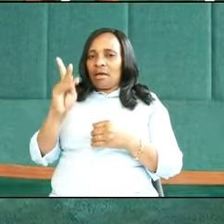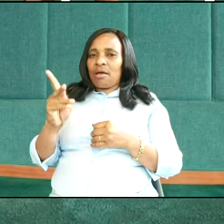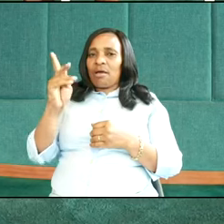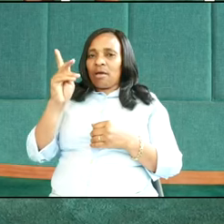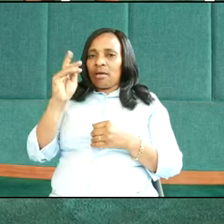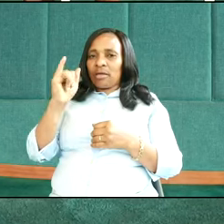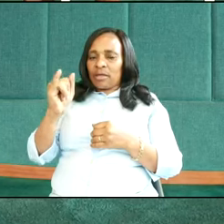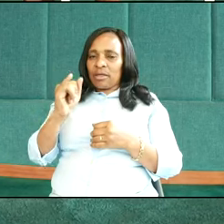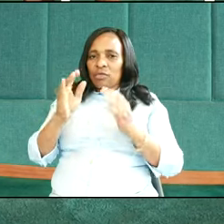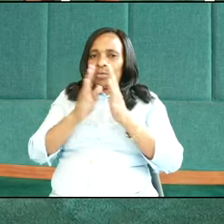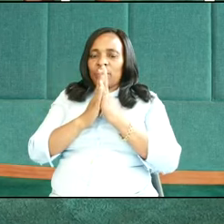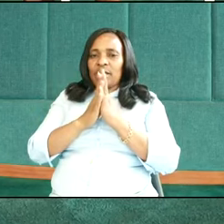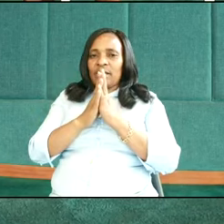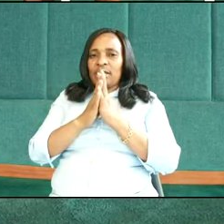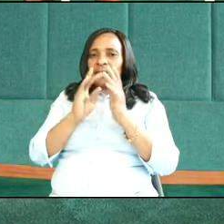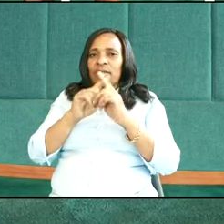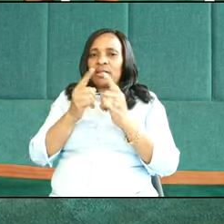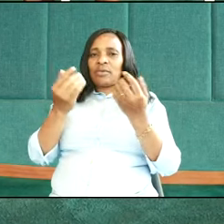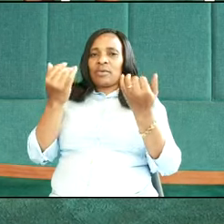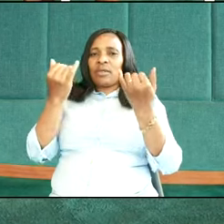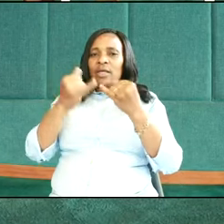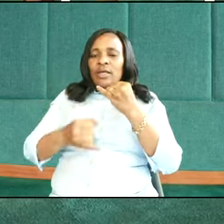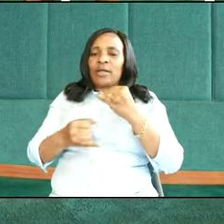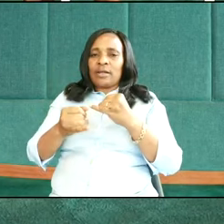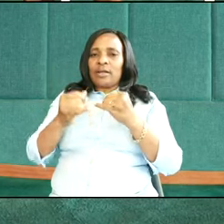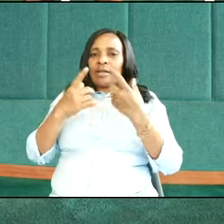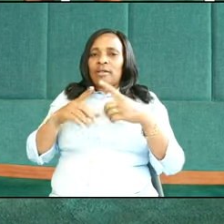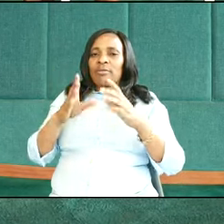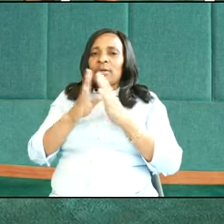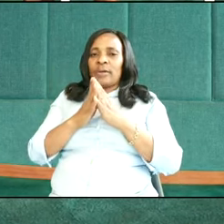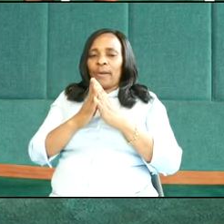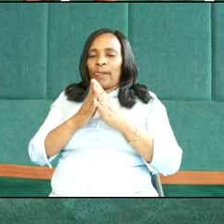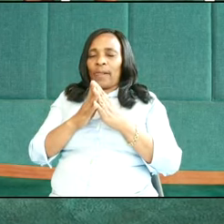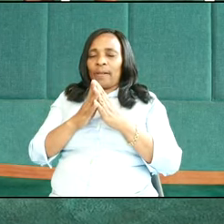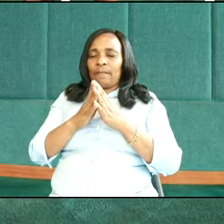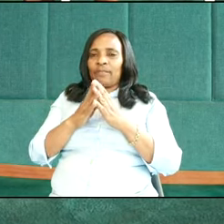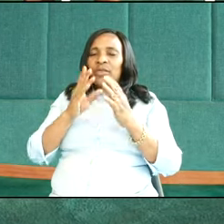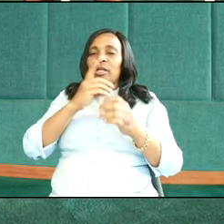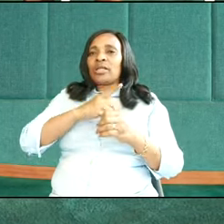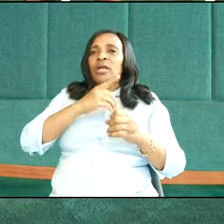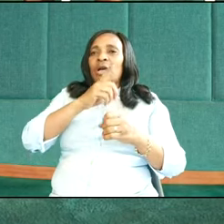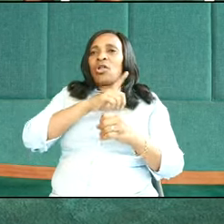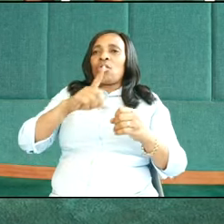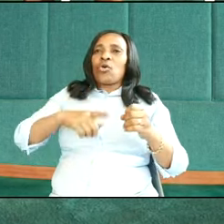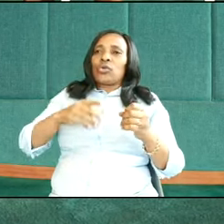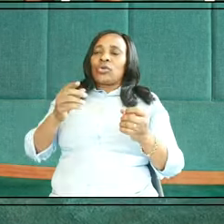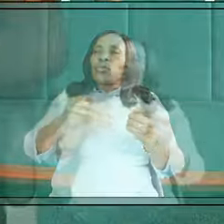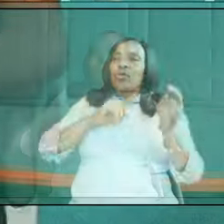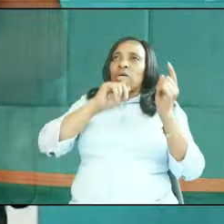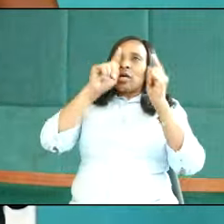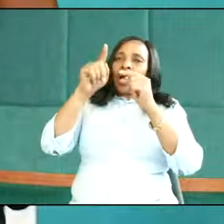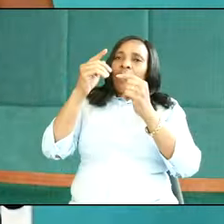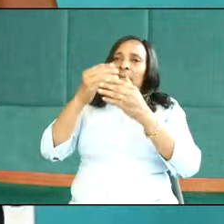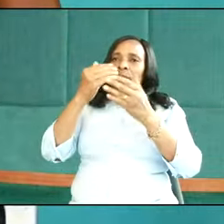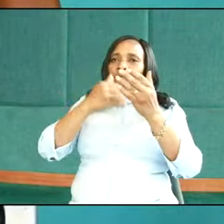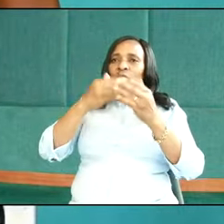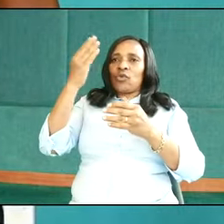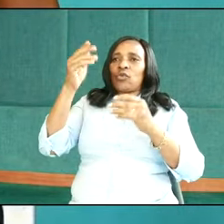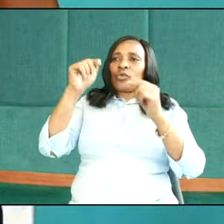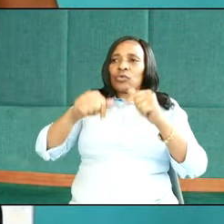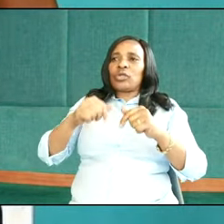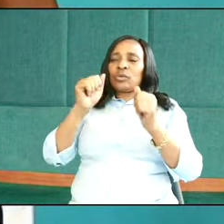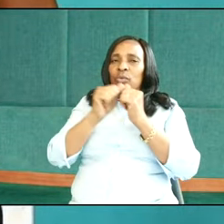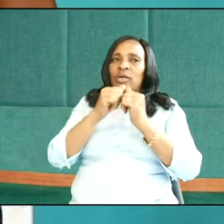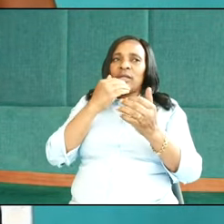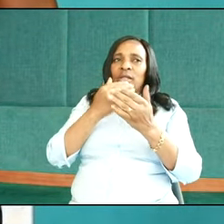we conclude. Okay, let's pray. Dear Lord, we come before you today with